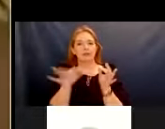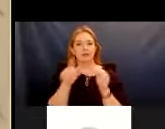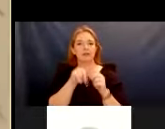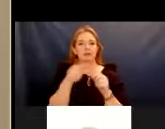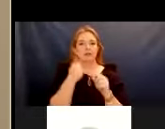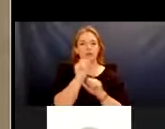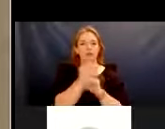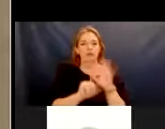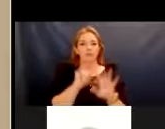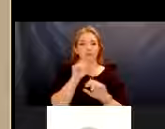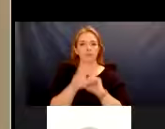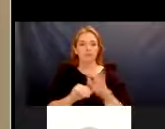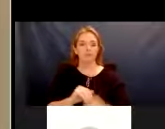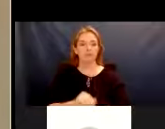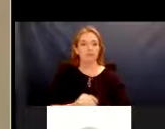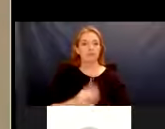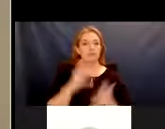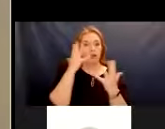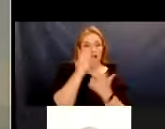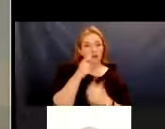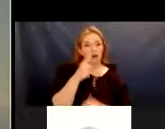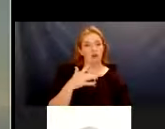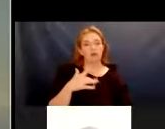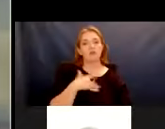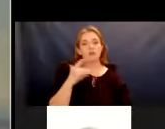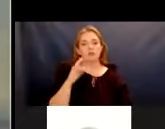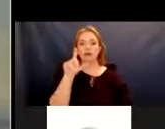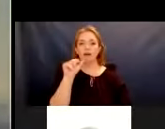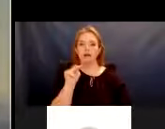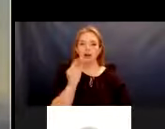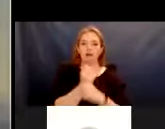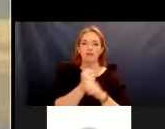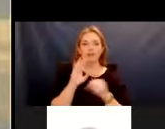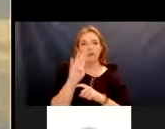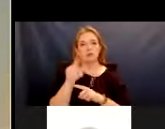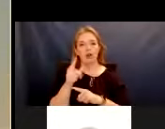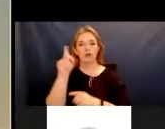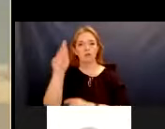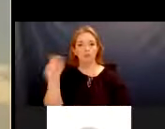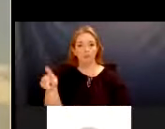Die cause you felt the clan of swung free mugs drop.